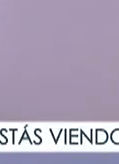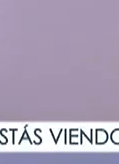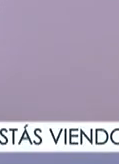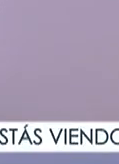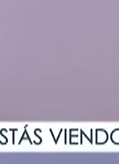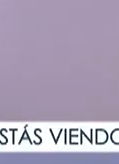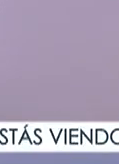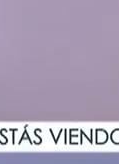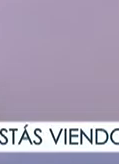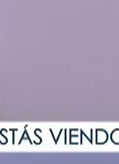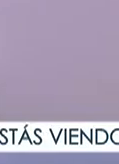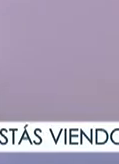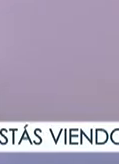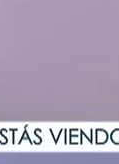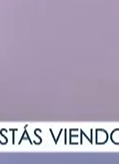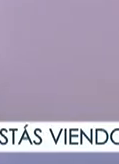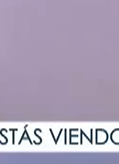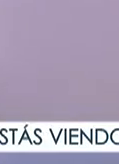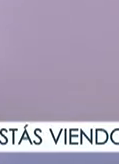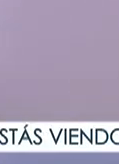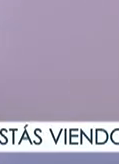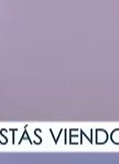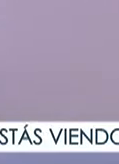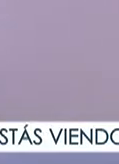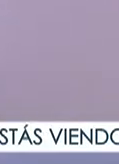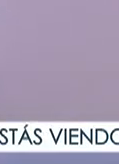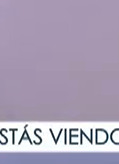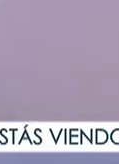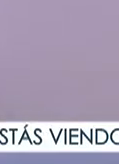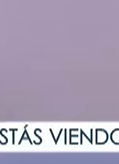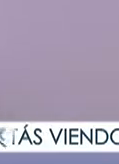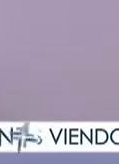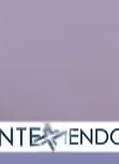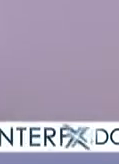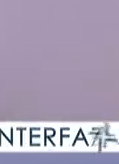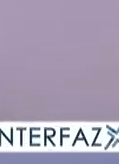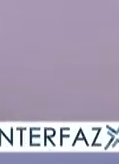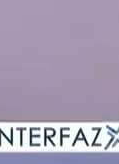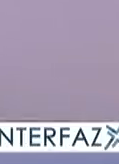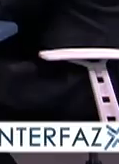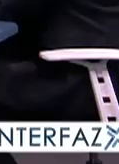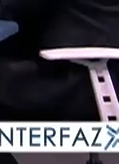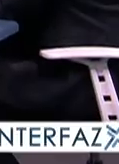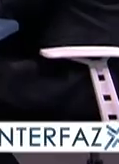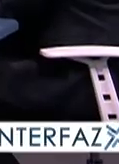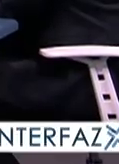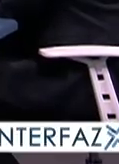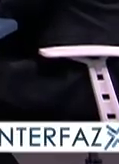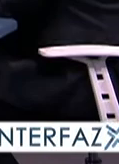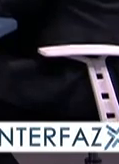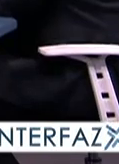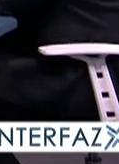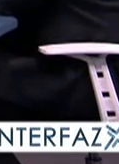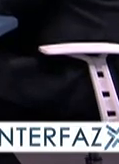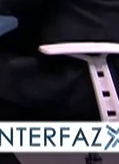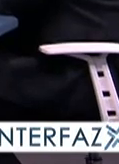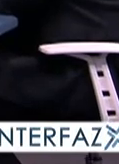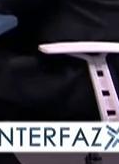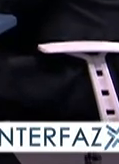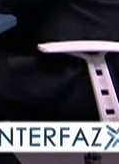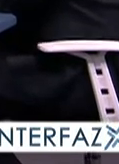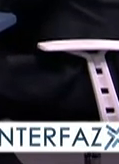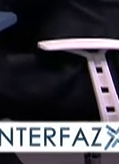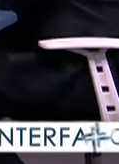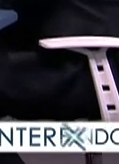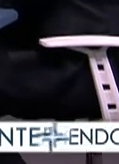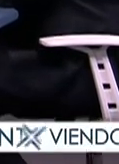say. We really care about the people a lot and the traditions and the fact that they're changing so rapidly. We'd really